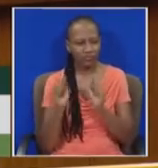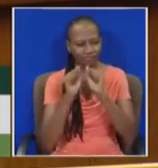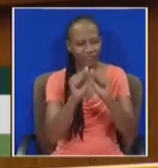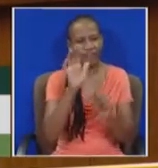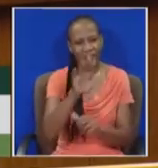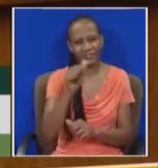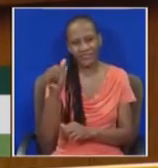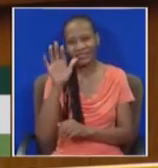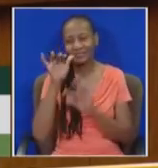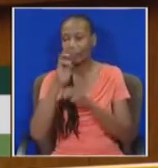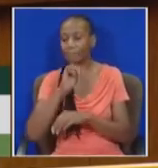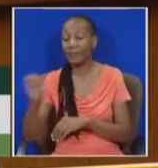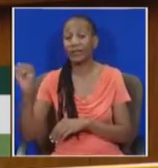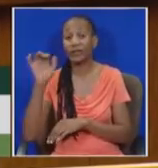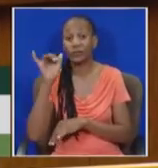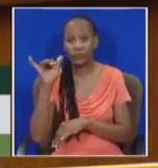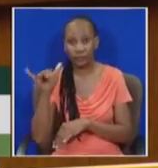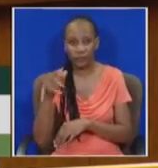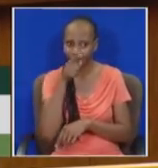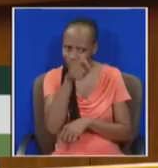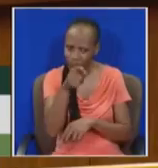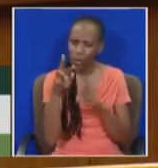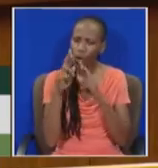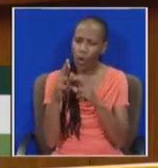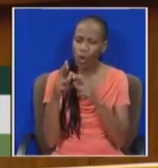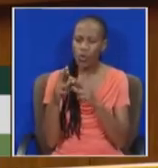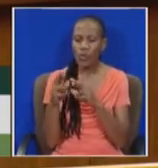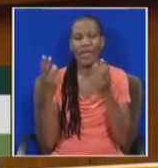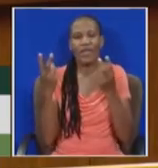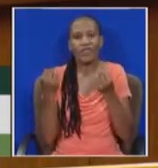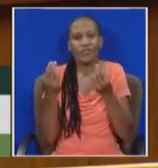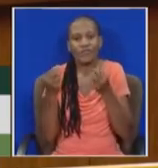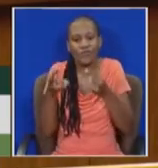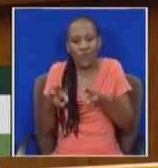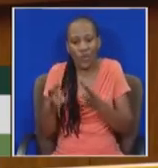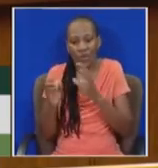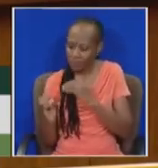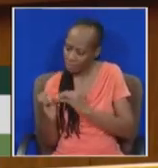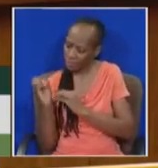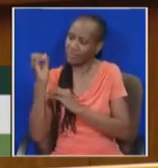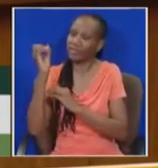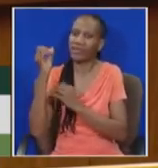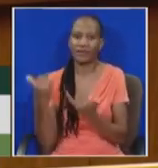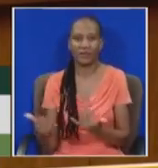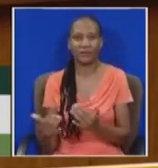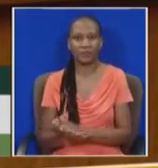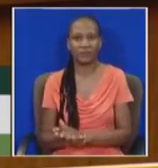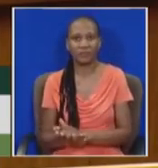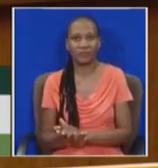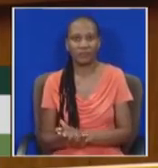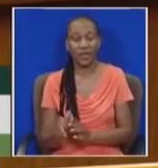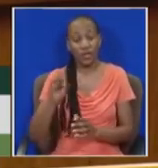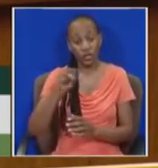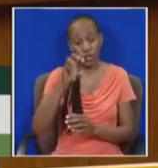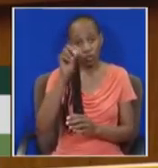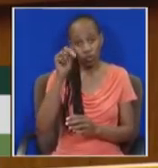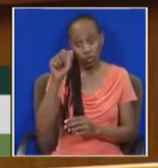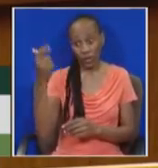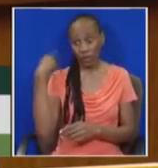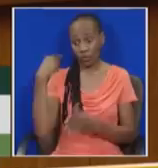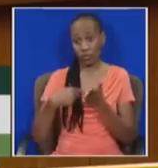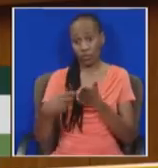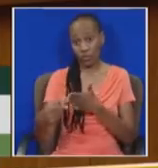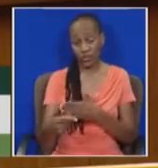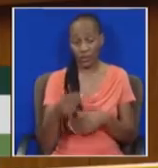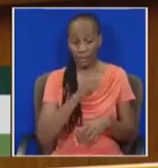South Africans who hope that a new dawn has indeed broken. In a State of the Nation address last week,